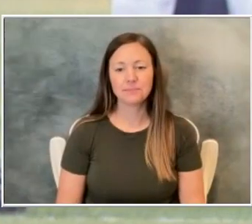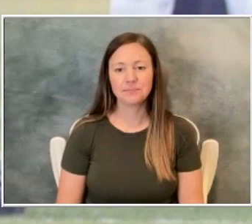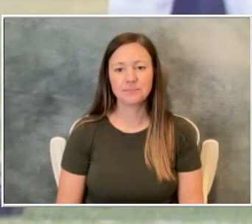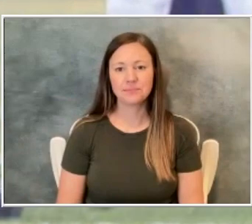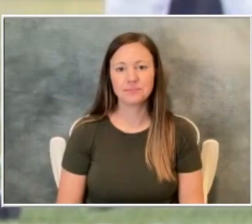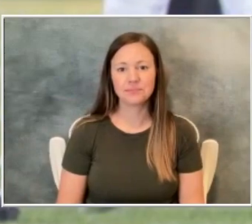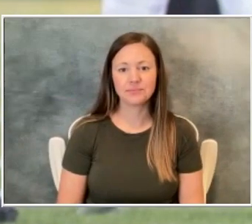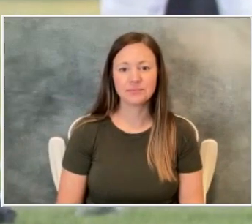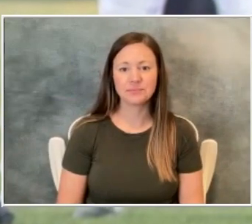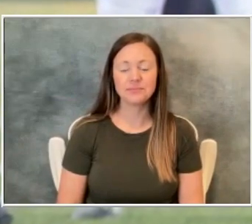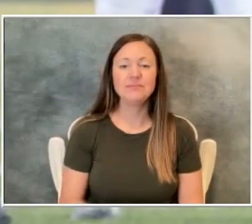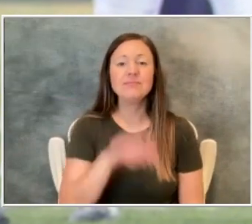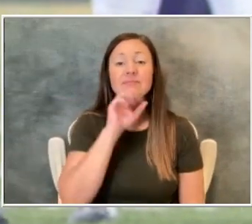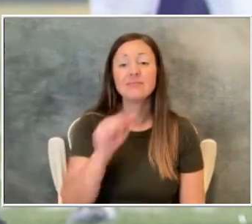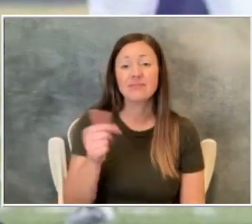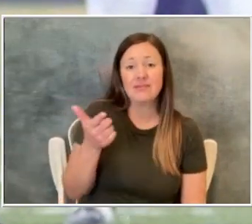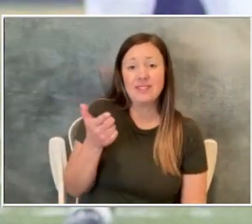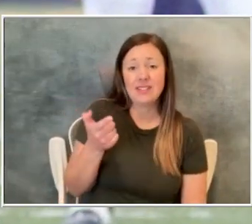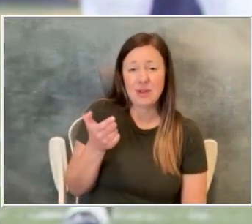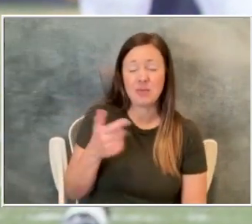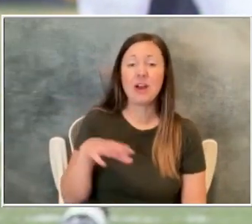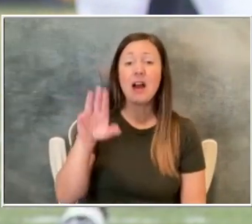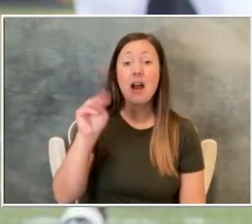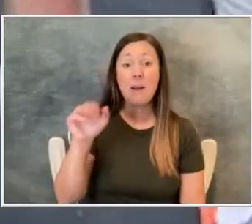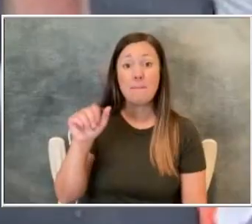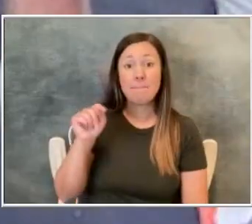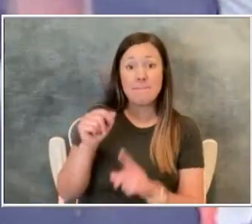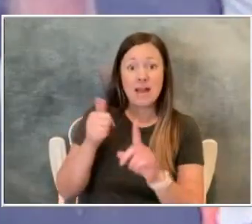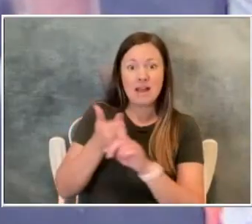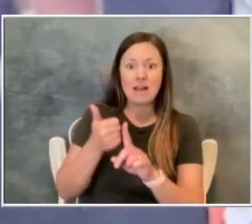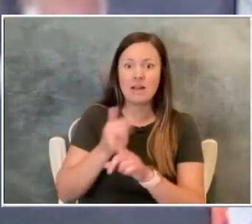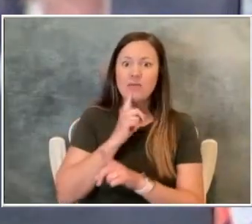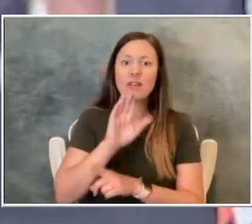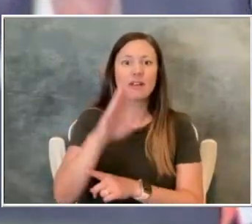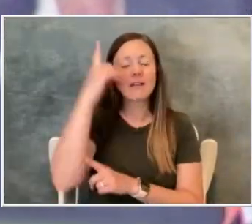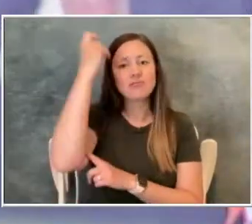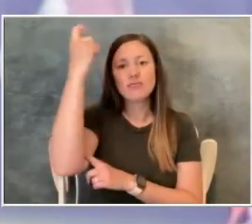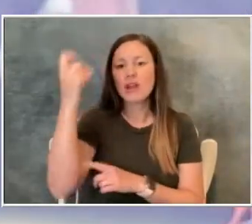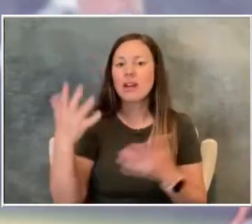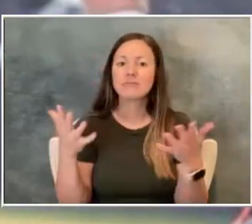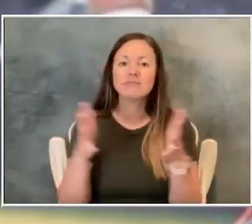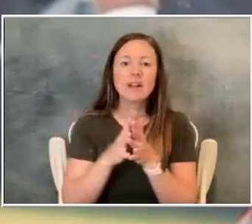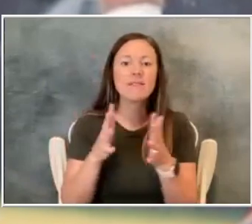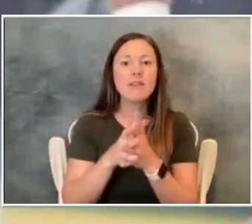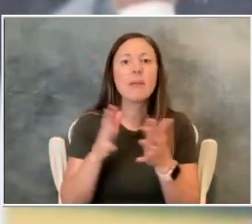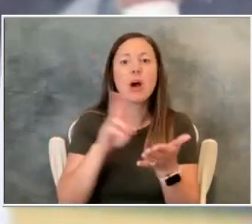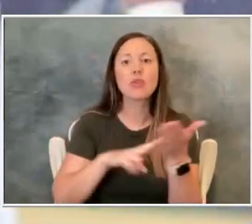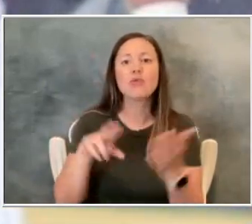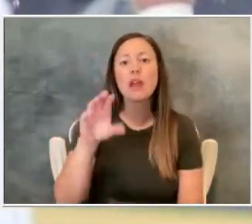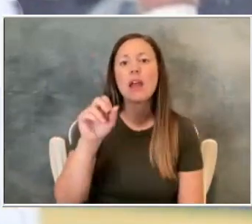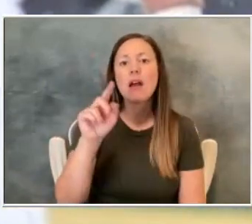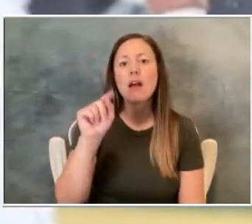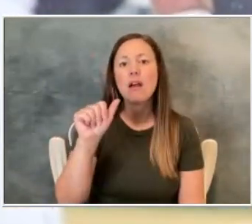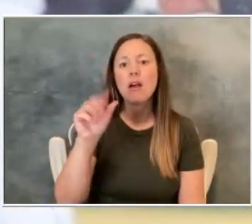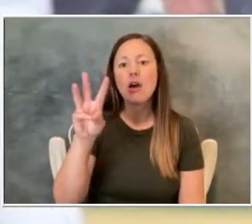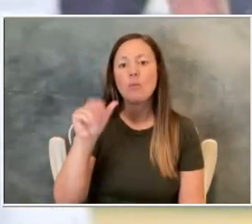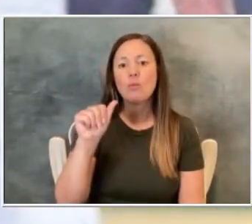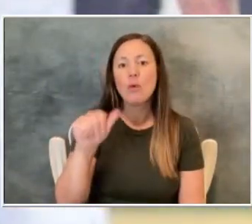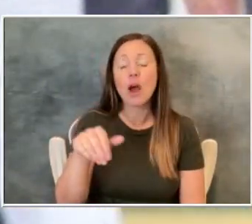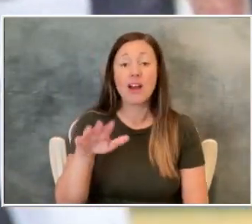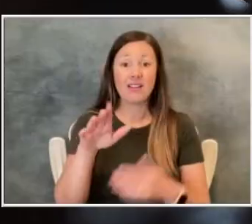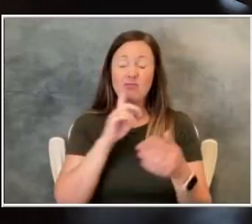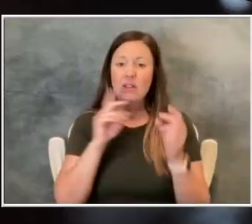At 21 years young, Matt Boling was living his dream. I was playing football at the University of Ottawa. And in a split second, his life